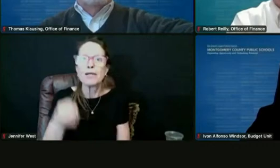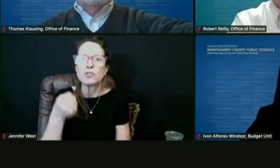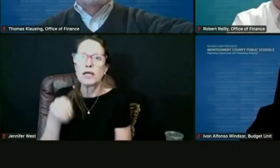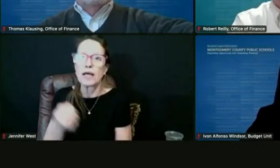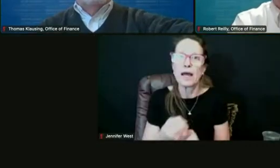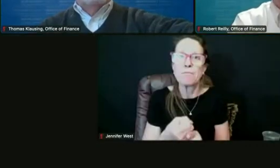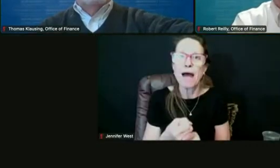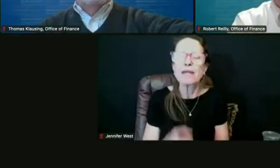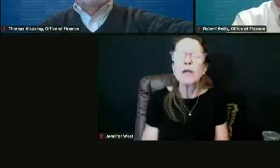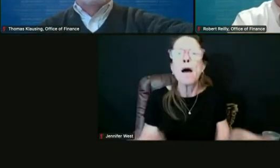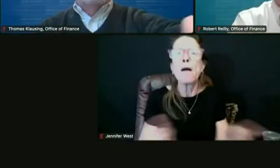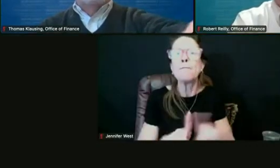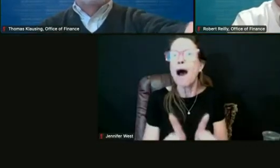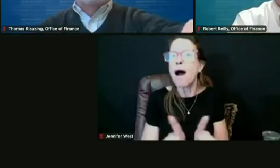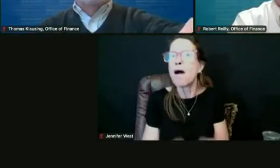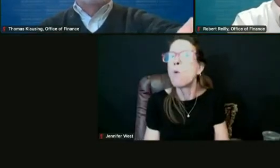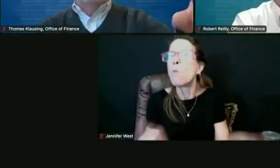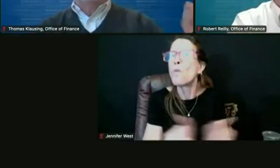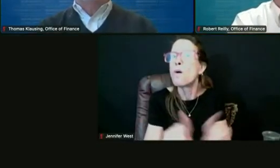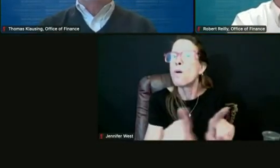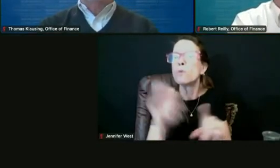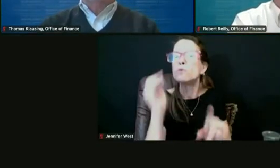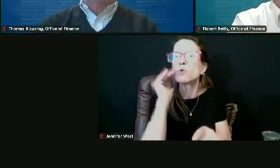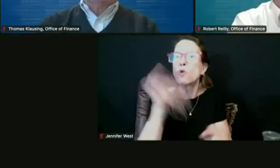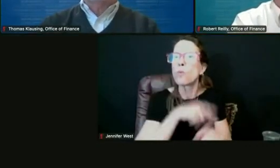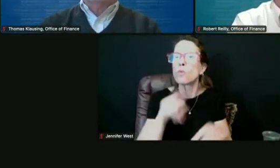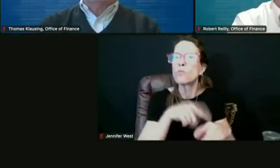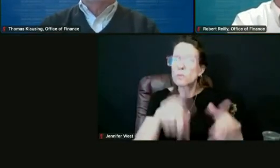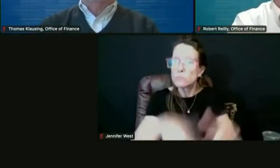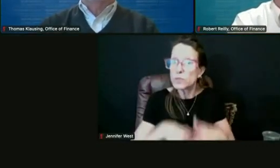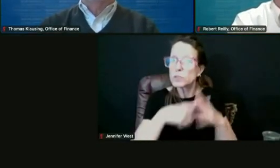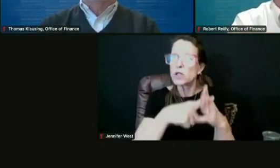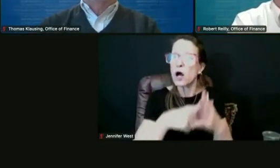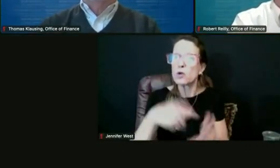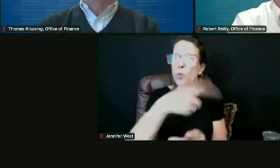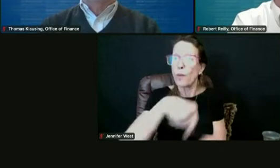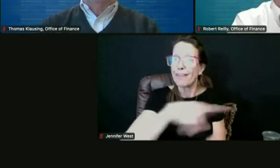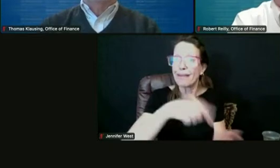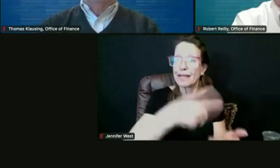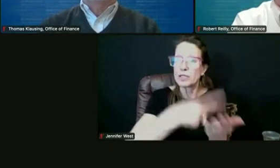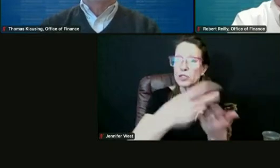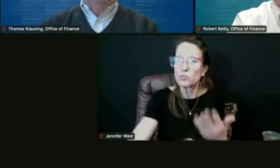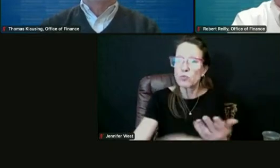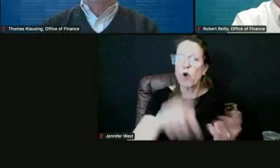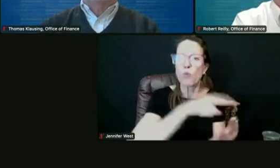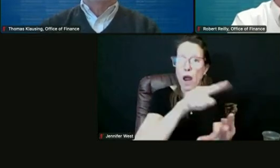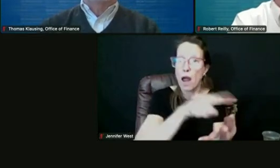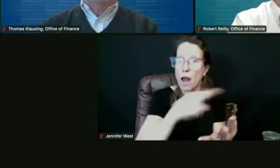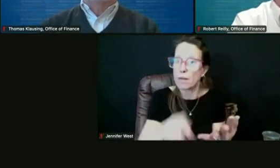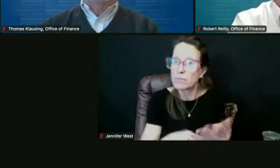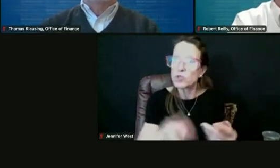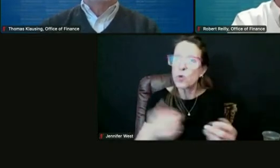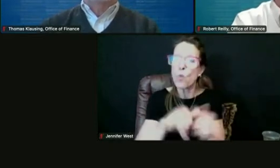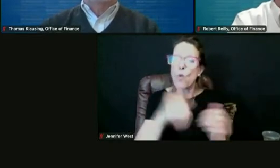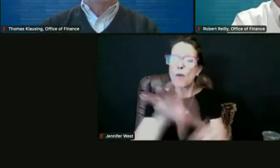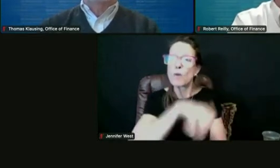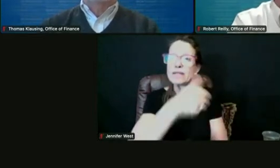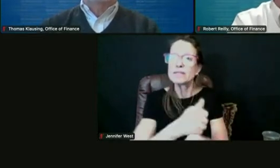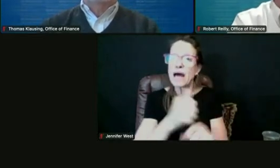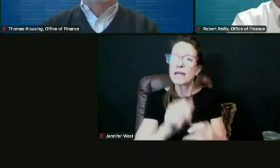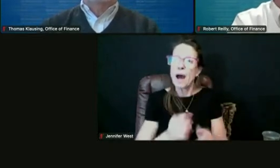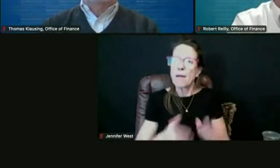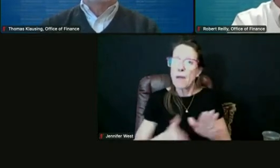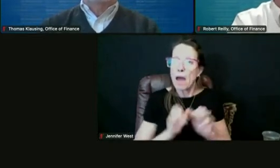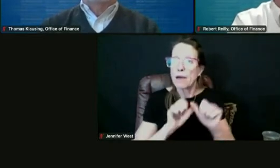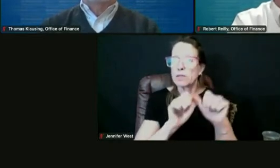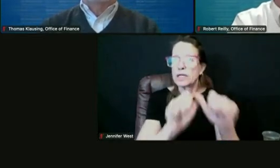we also know that as we start with these programs, we at the beginning of implementing them are going to be very clear about what the